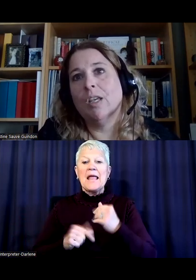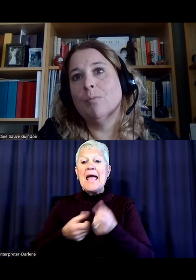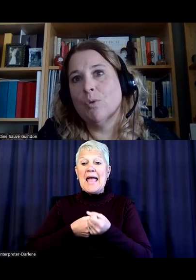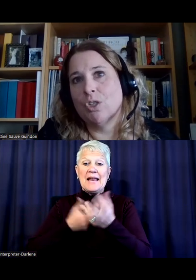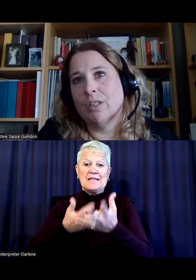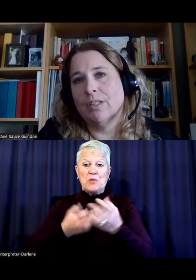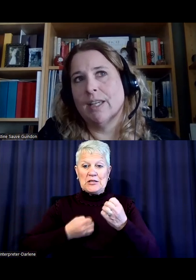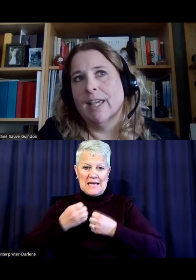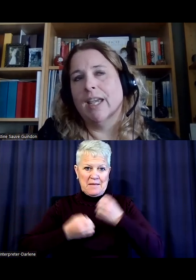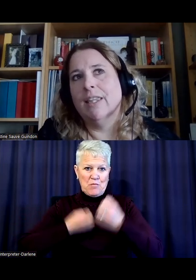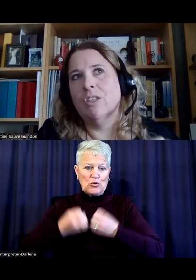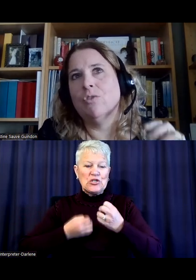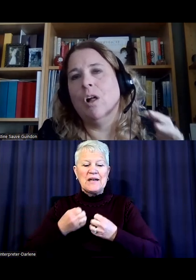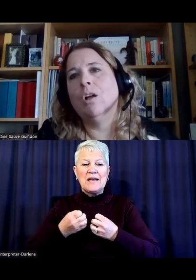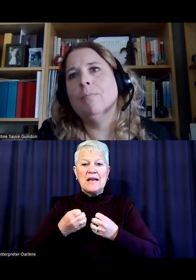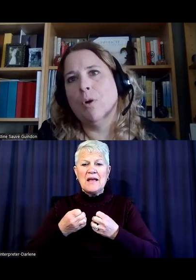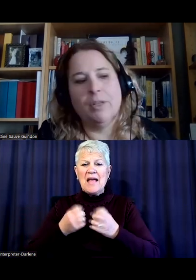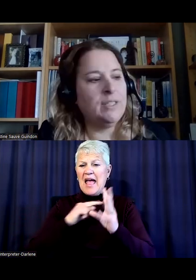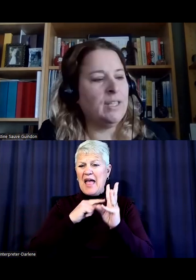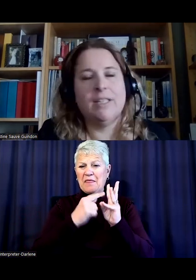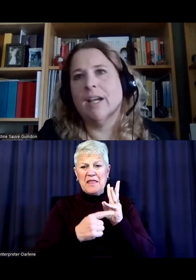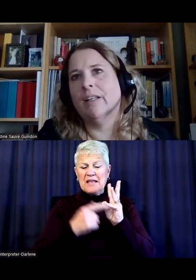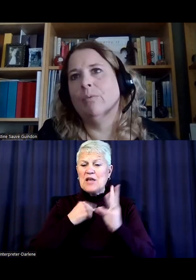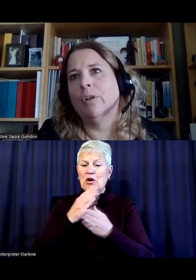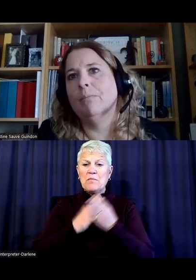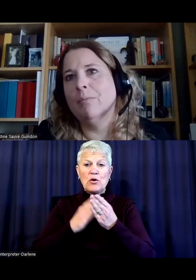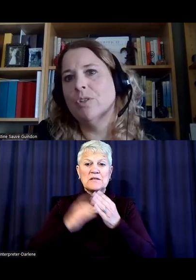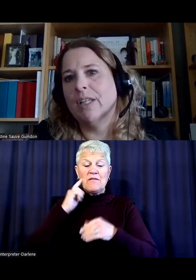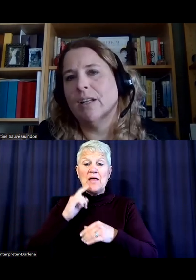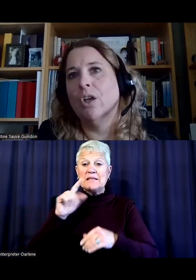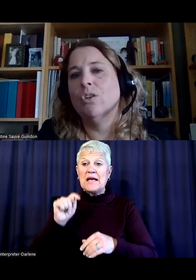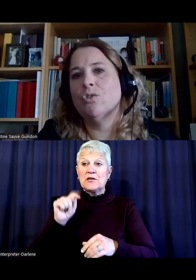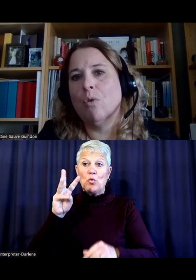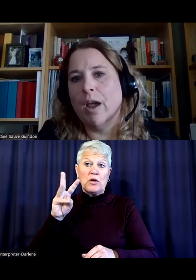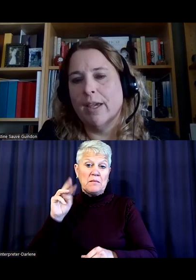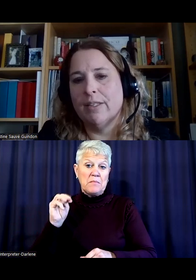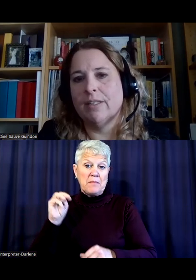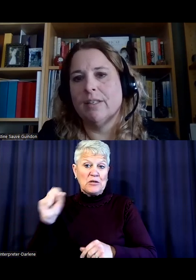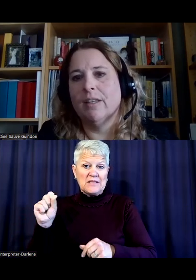expressing emotion. And these are all components that the tactile working memory scale